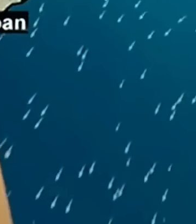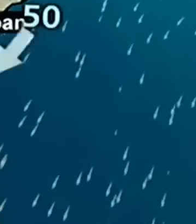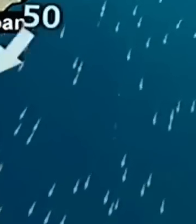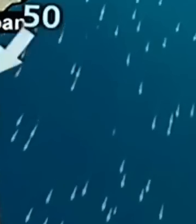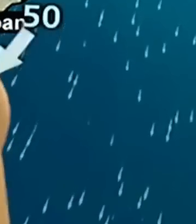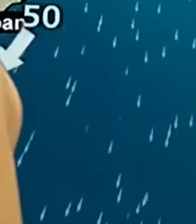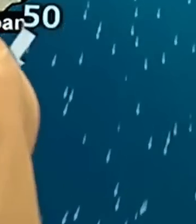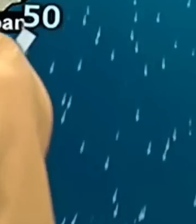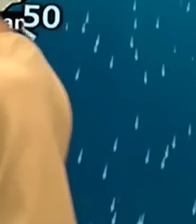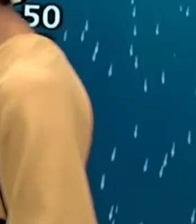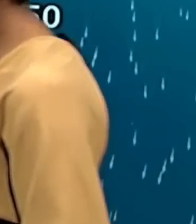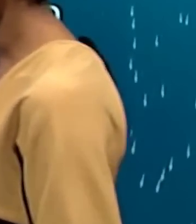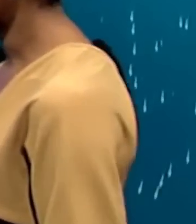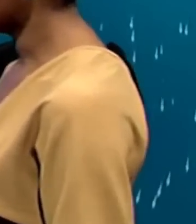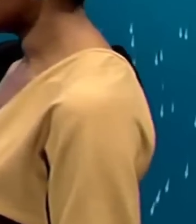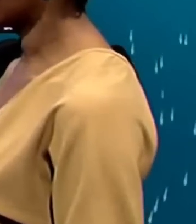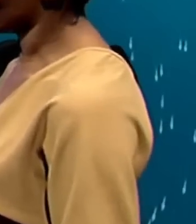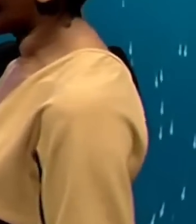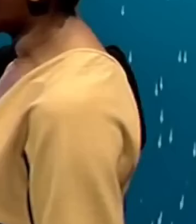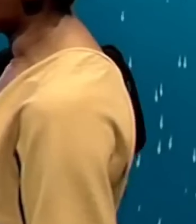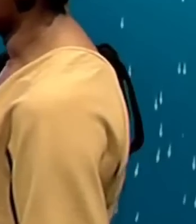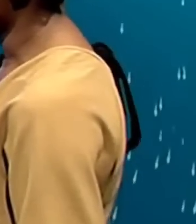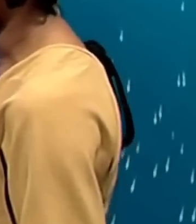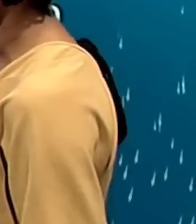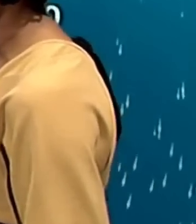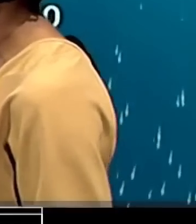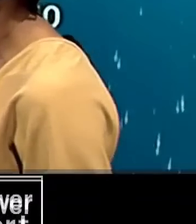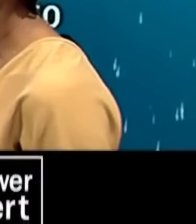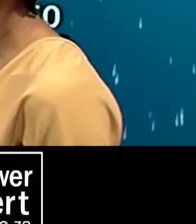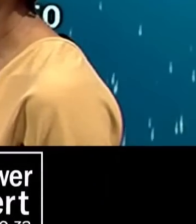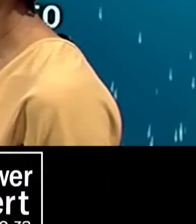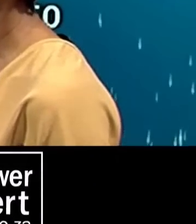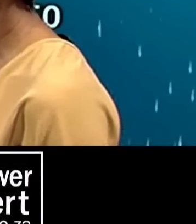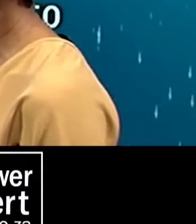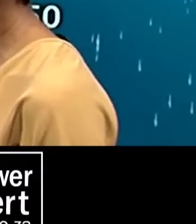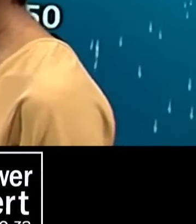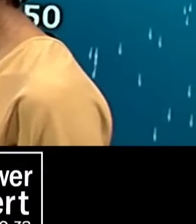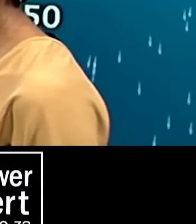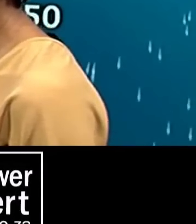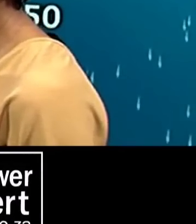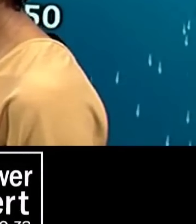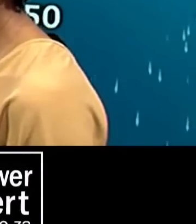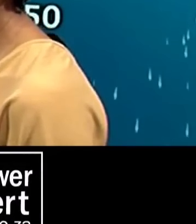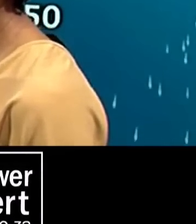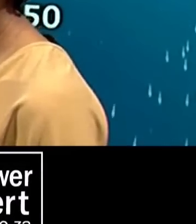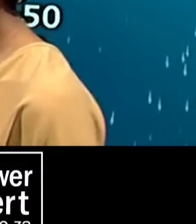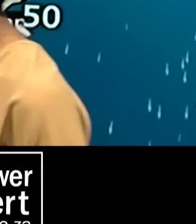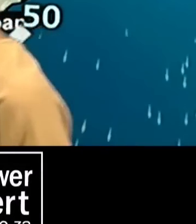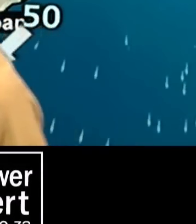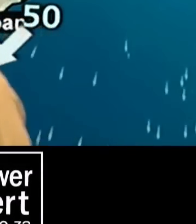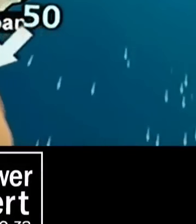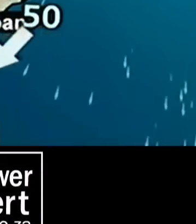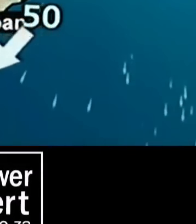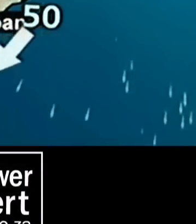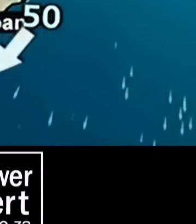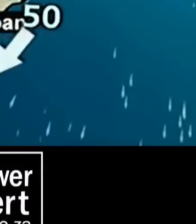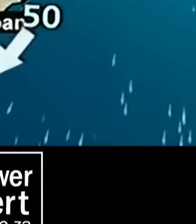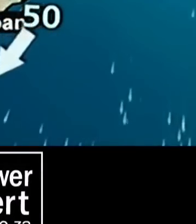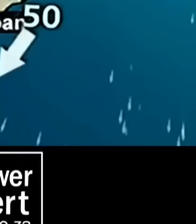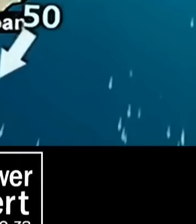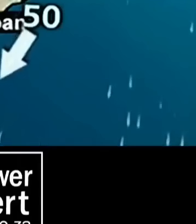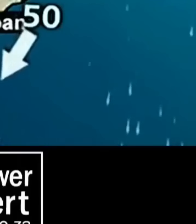na pula mme ka moso le teng dipula di le gone go tswelela mo karolong ya Eastern Cape ka digata di le 30 re lebella gape